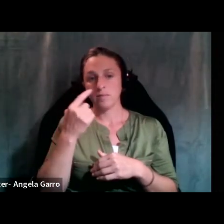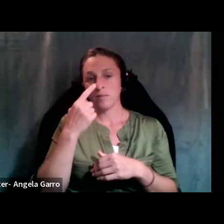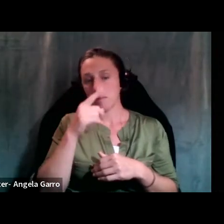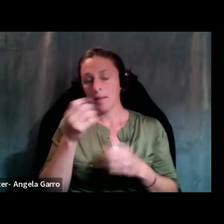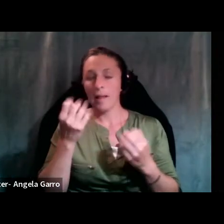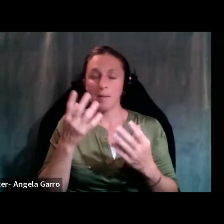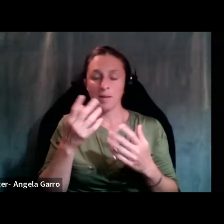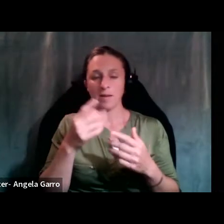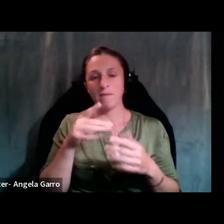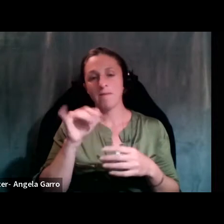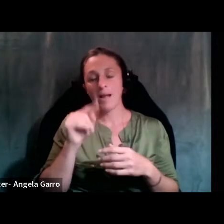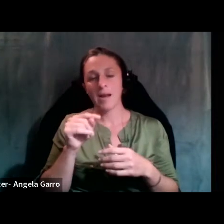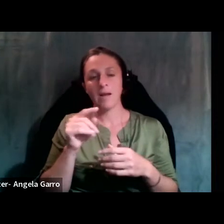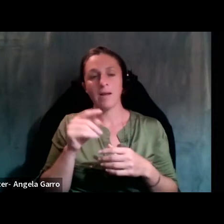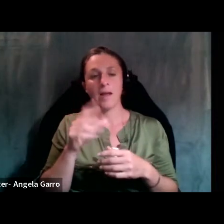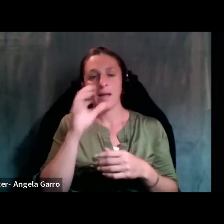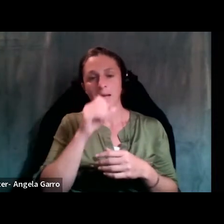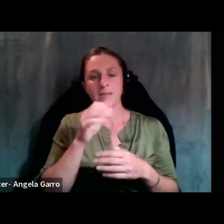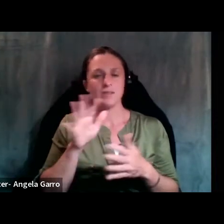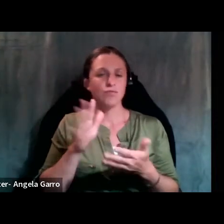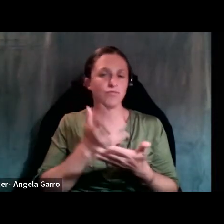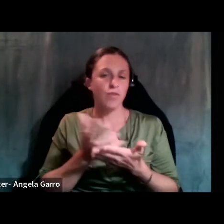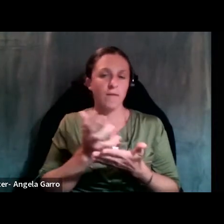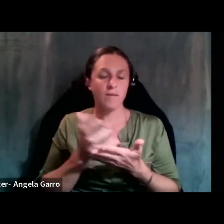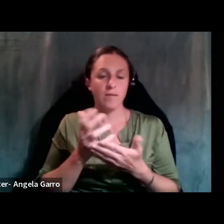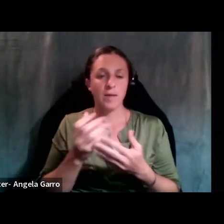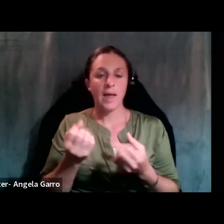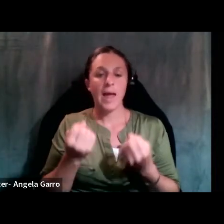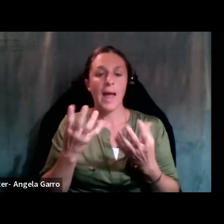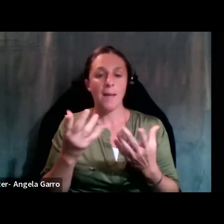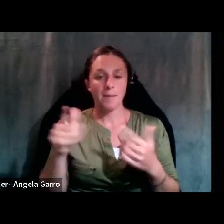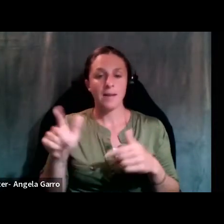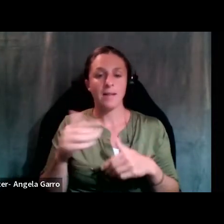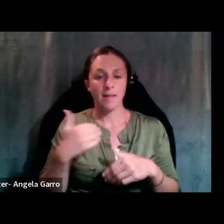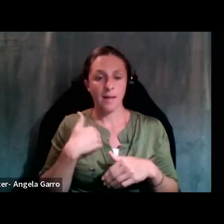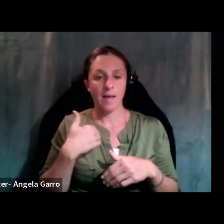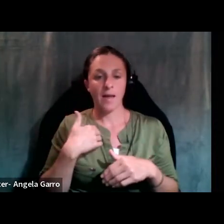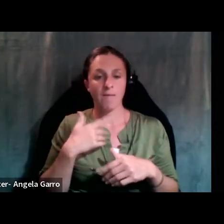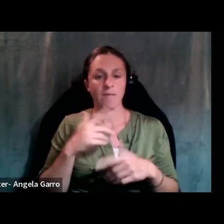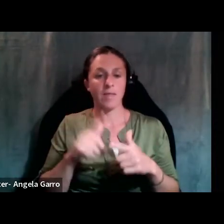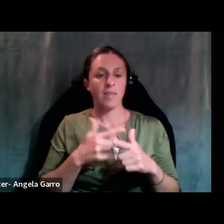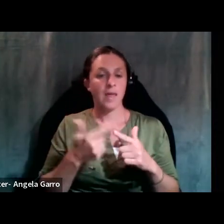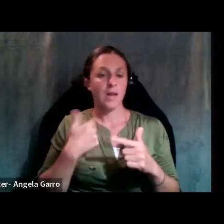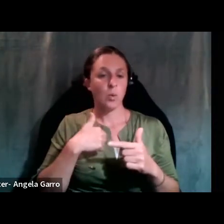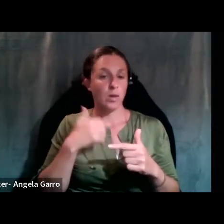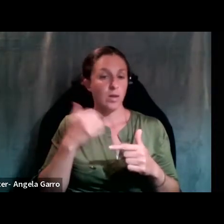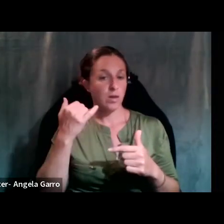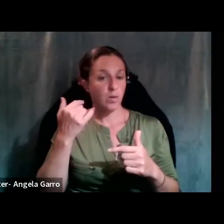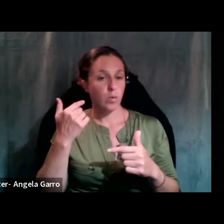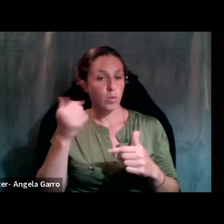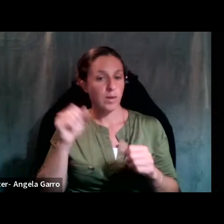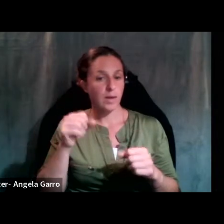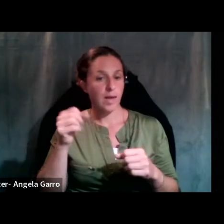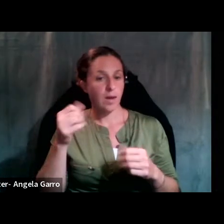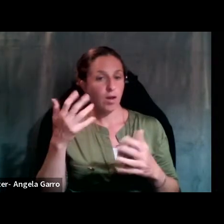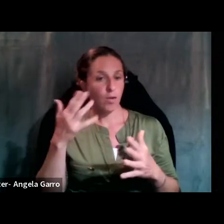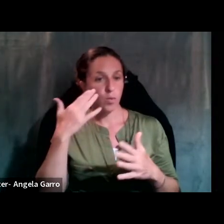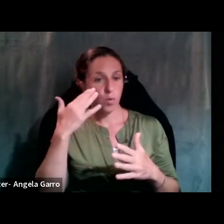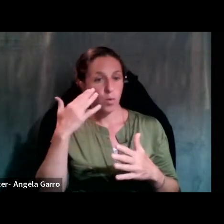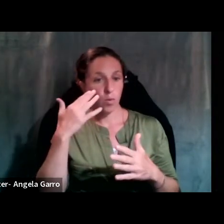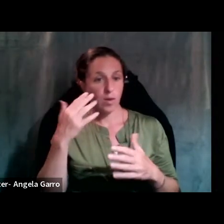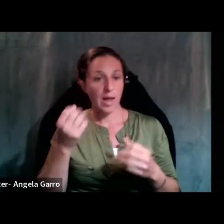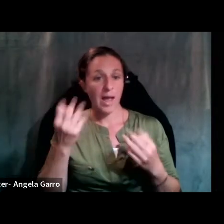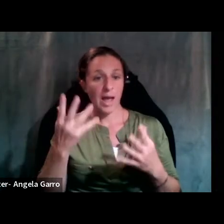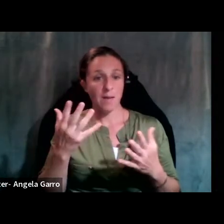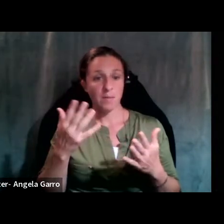but just, I guess, a ballpark of how many do. That way we can know if they already offer that. How many schools have